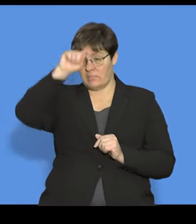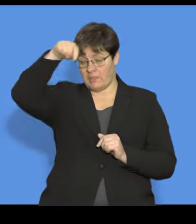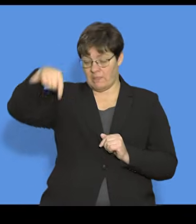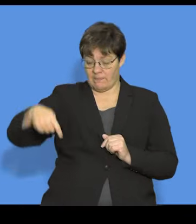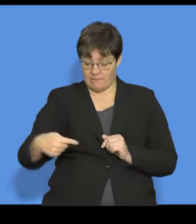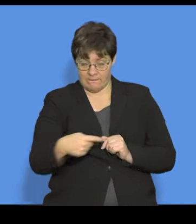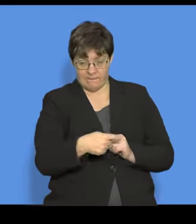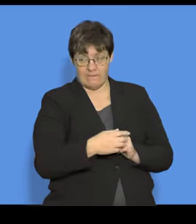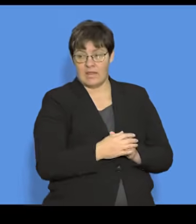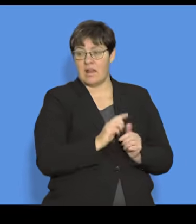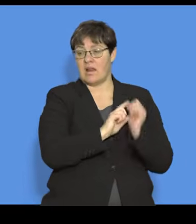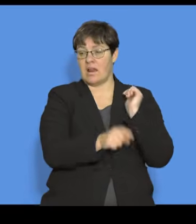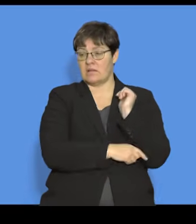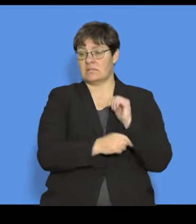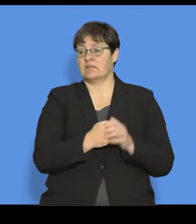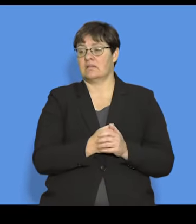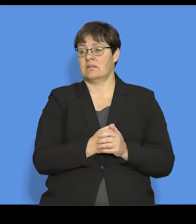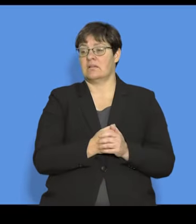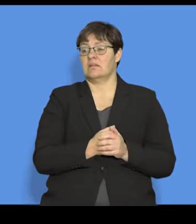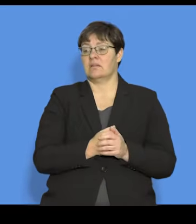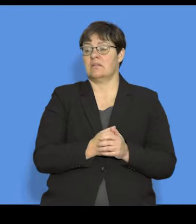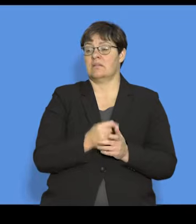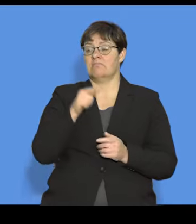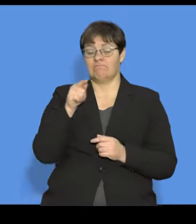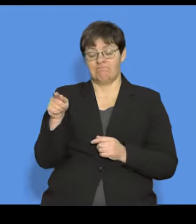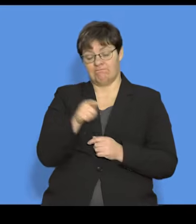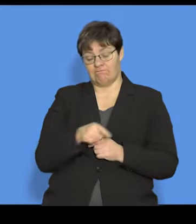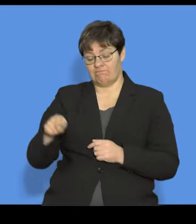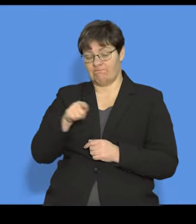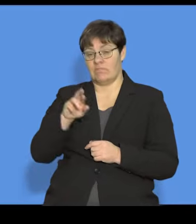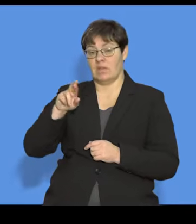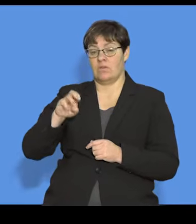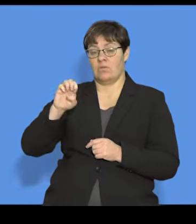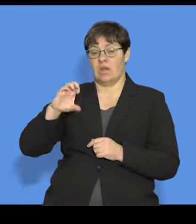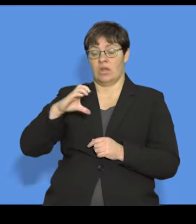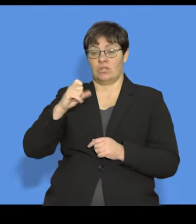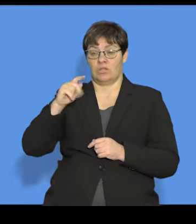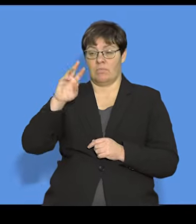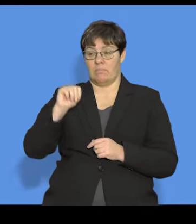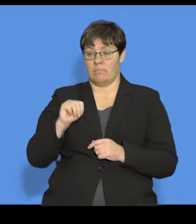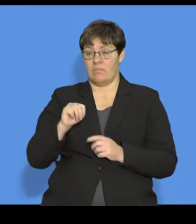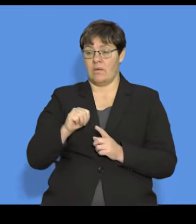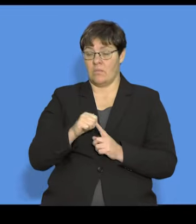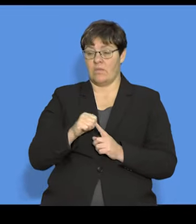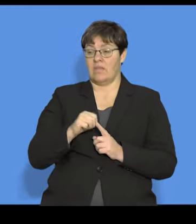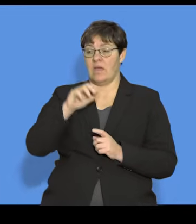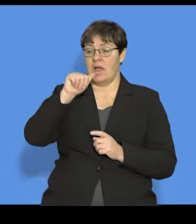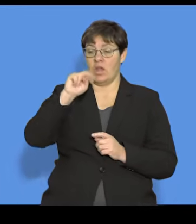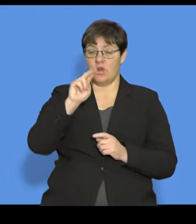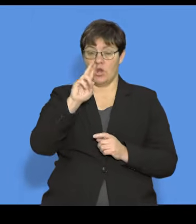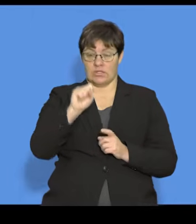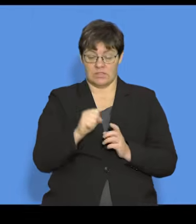waste products down. And then finally, the digestive system ends with the rectum, with the anus being